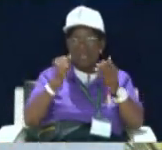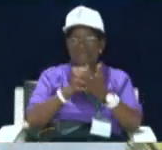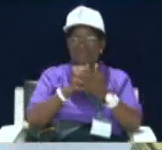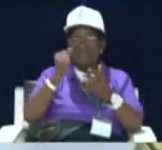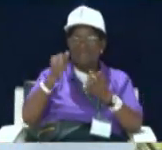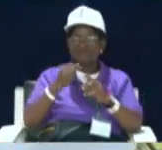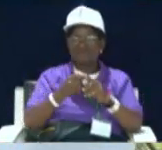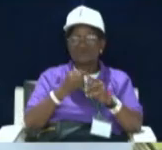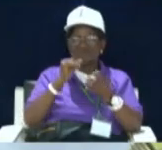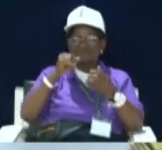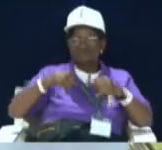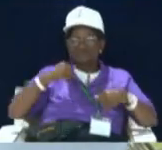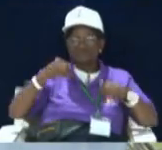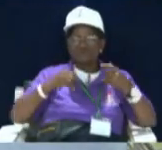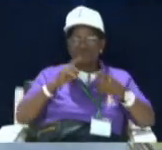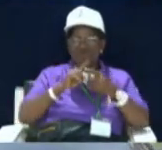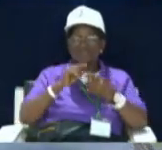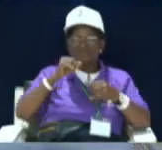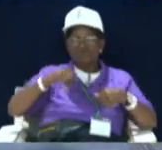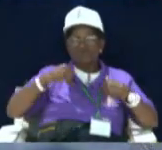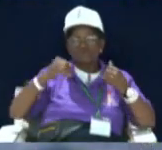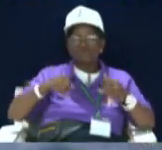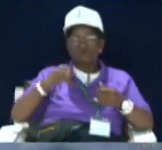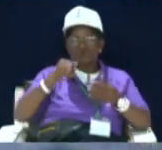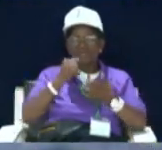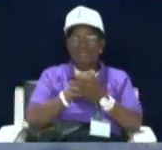from joy to joy,